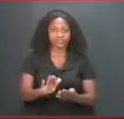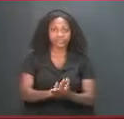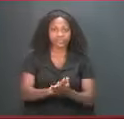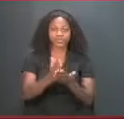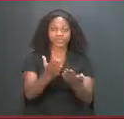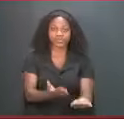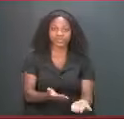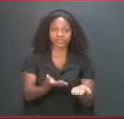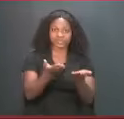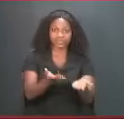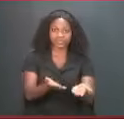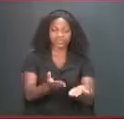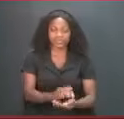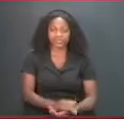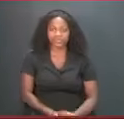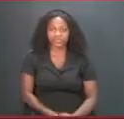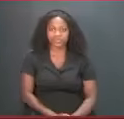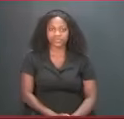papers.